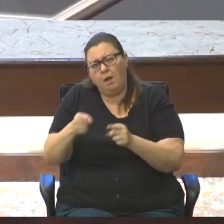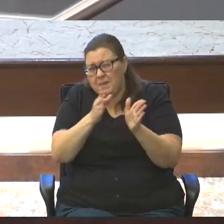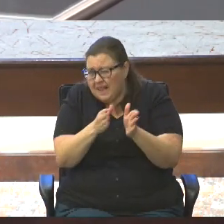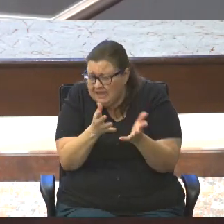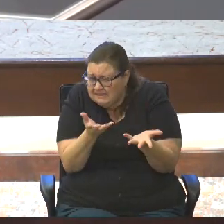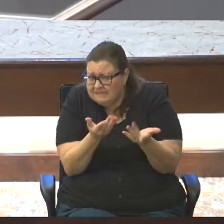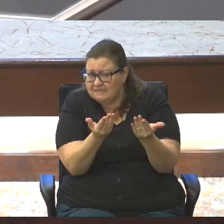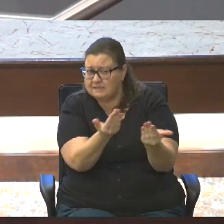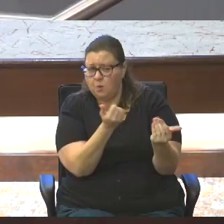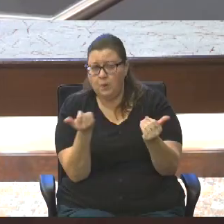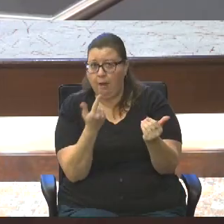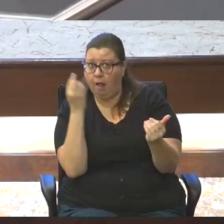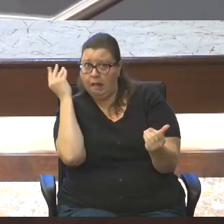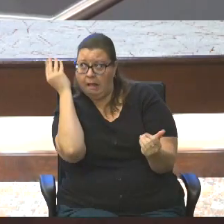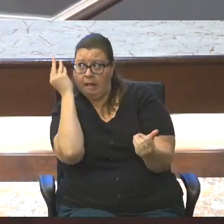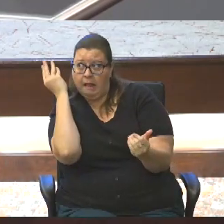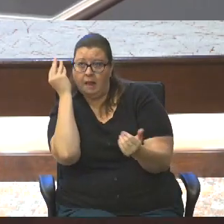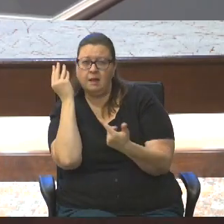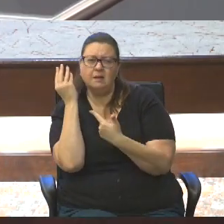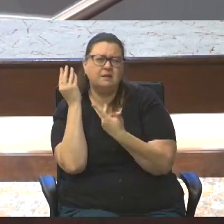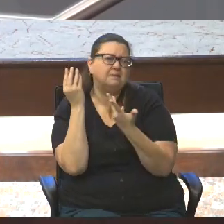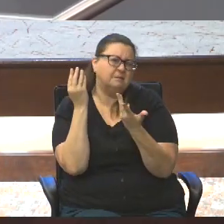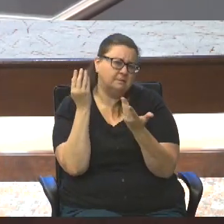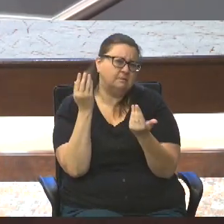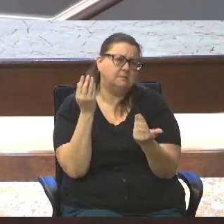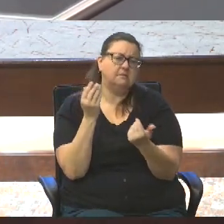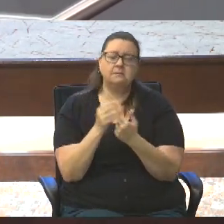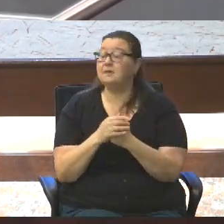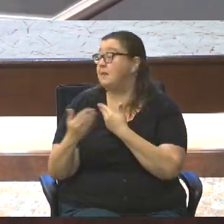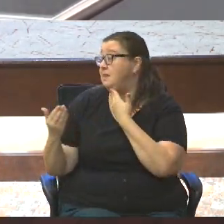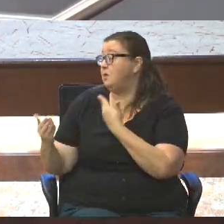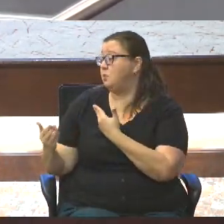It's on everybody's mind. Thank you. Thank you, Mr.